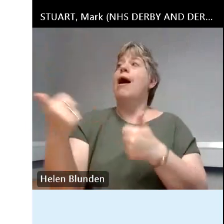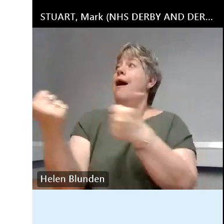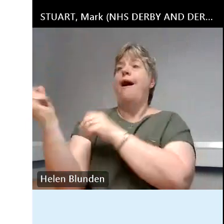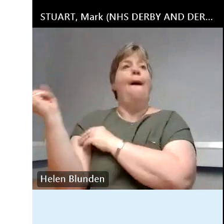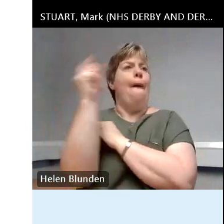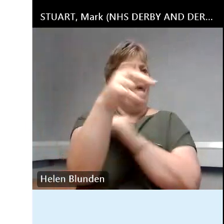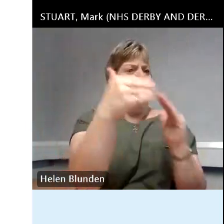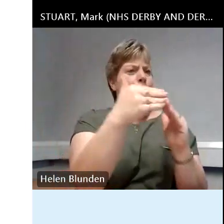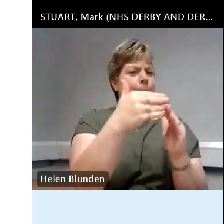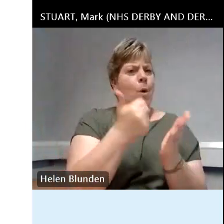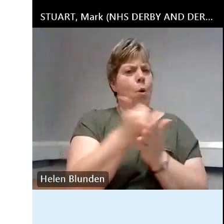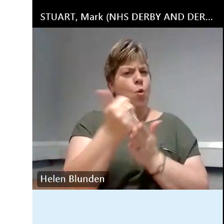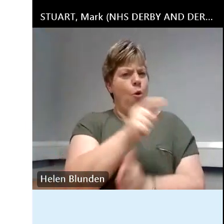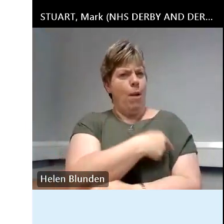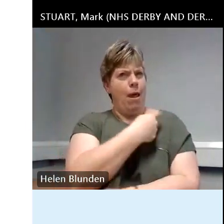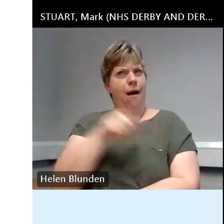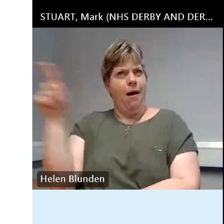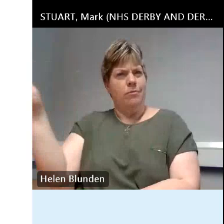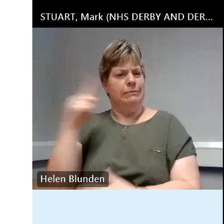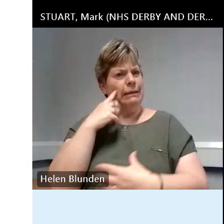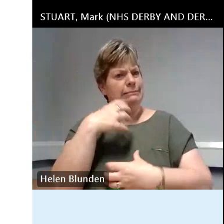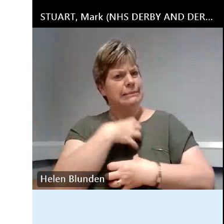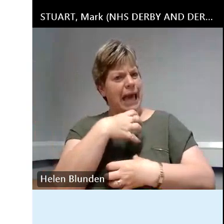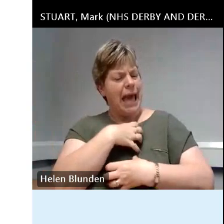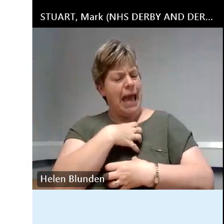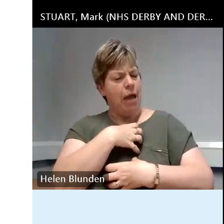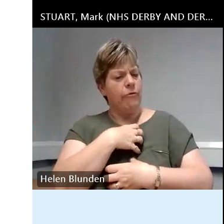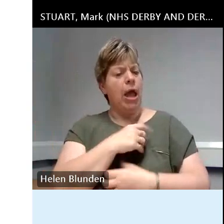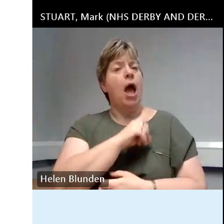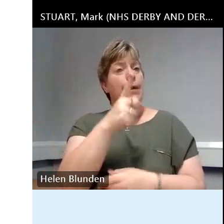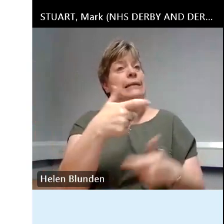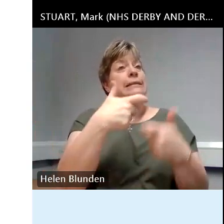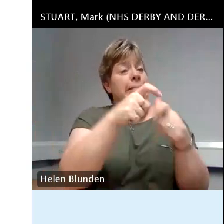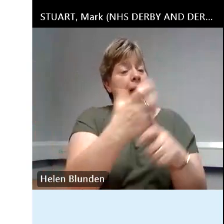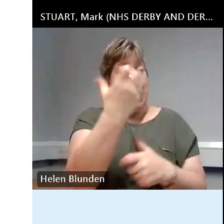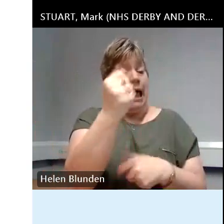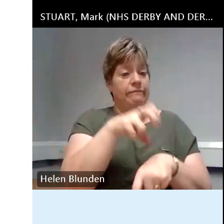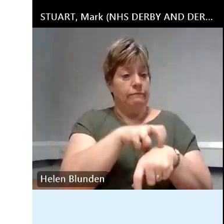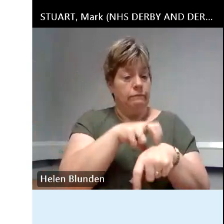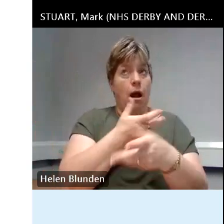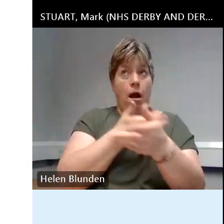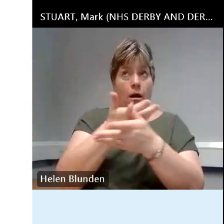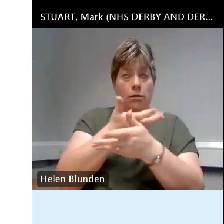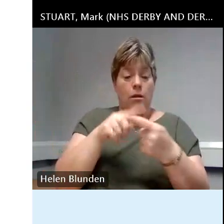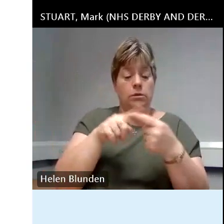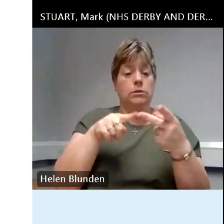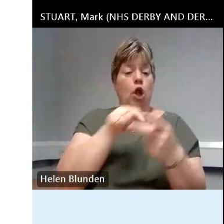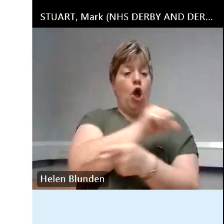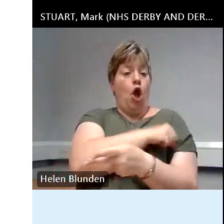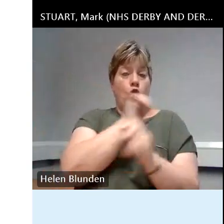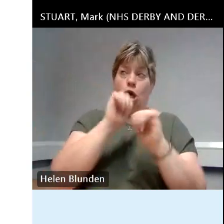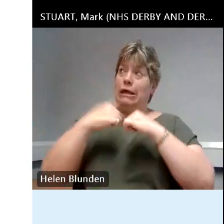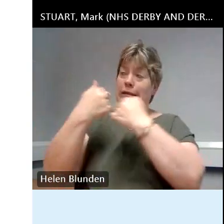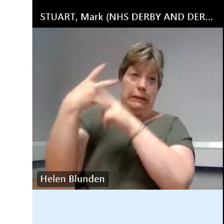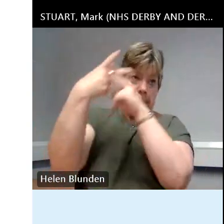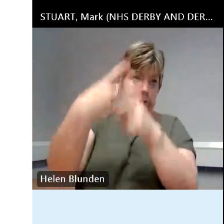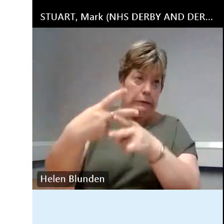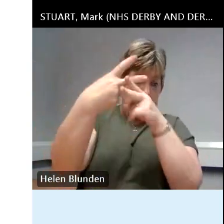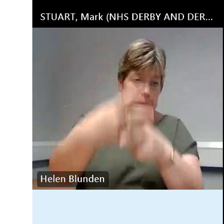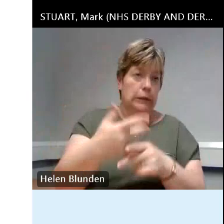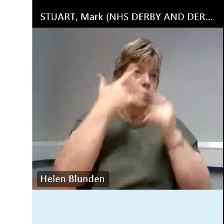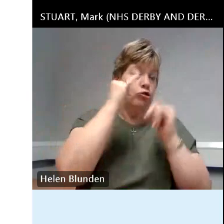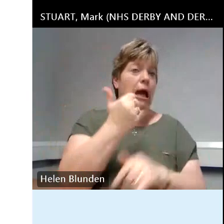a hospital. I think it's really important to note that you'll still have a consultant and nursing team looking after you, checking in on you every